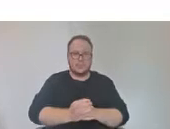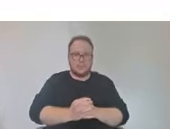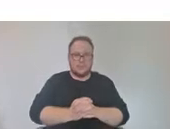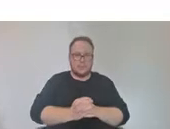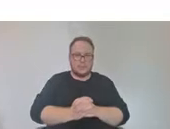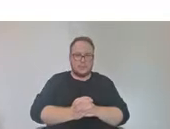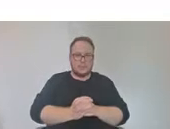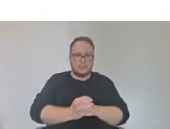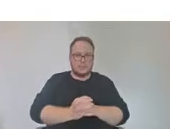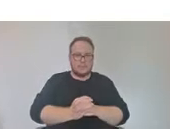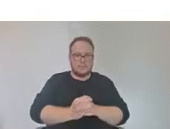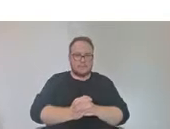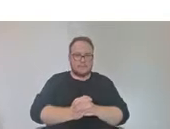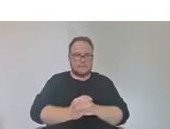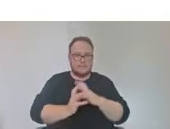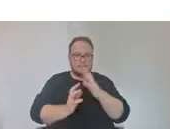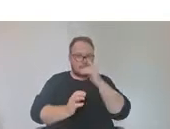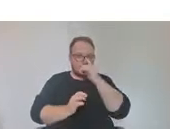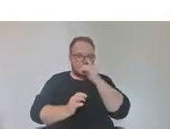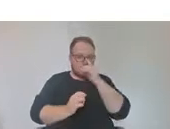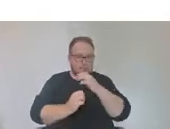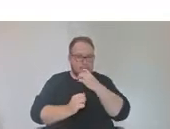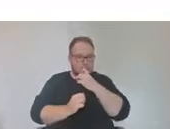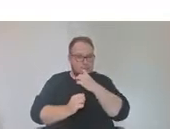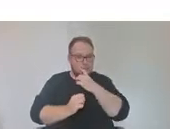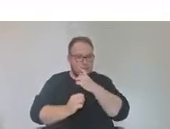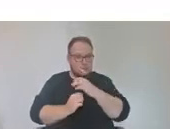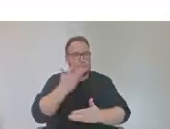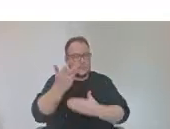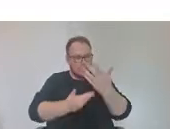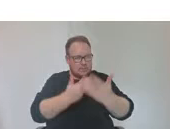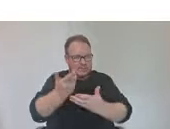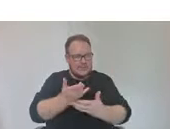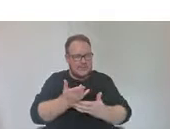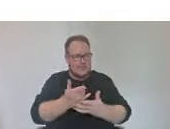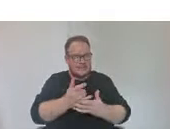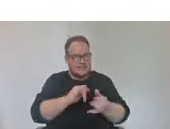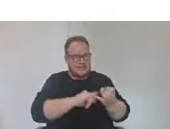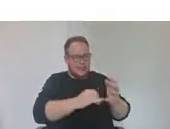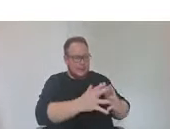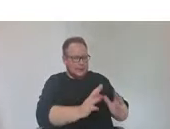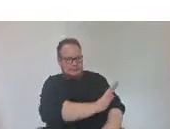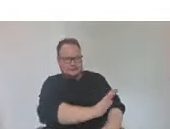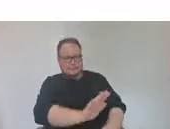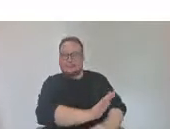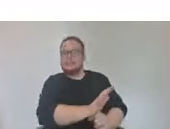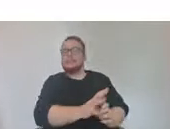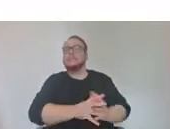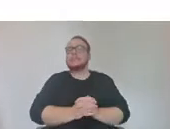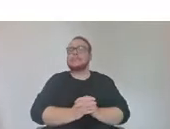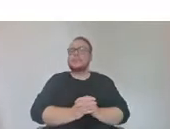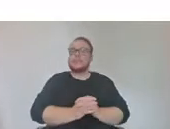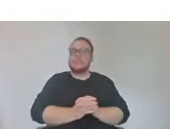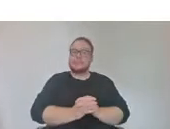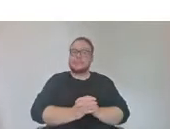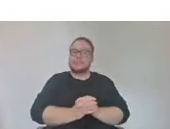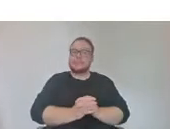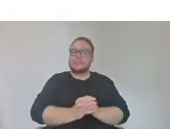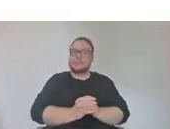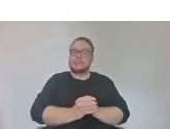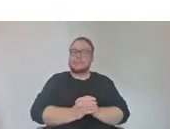please. A little bit about the Southwest. What is Southwest Staffordshire? It's the 3